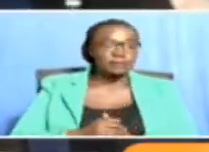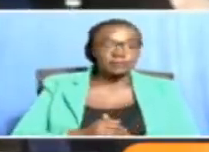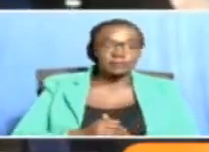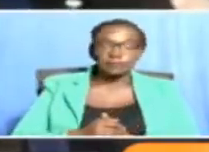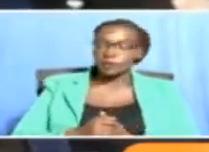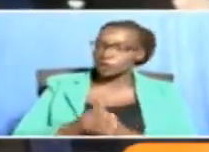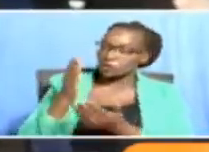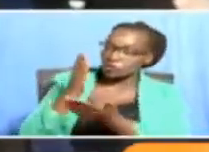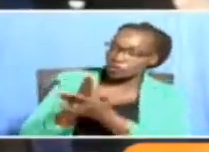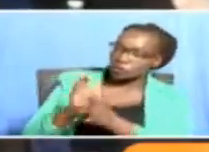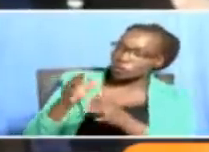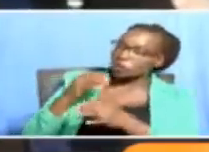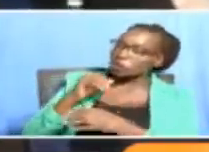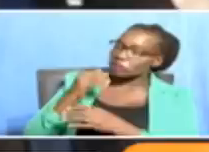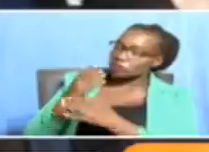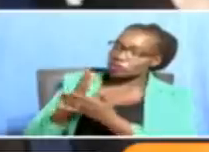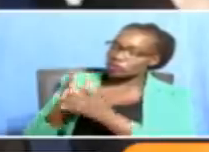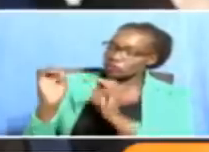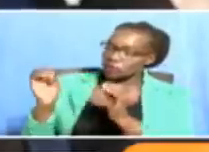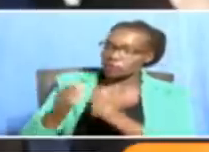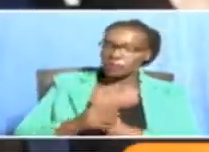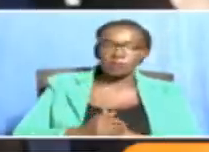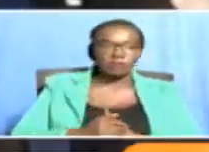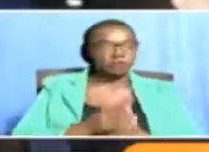sir. Is it true? Not